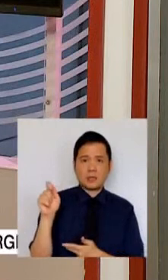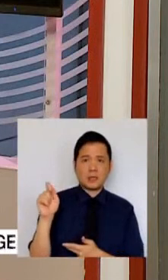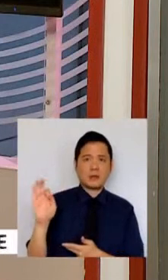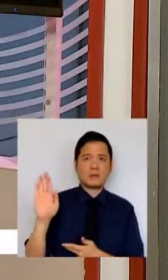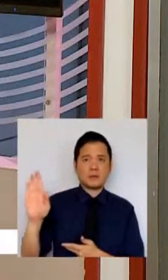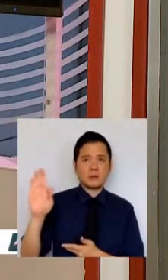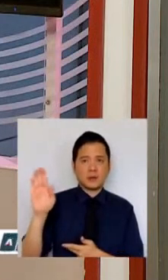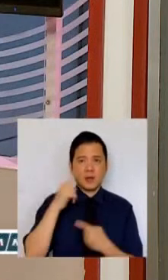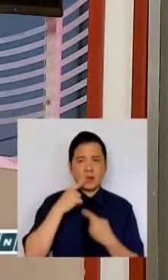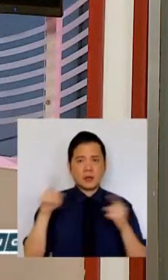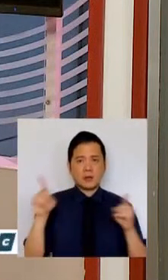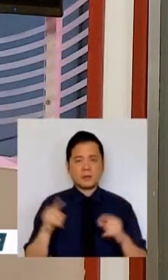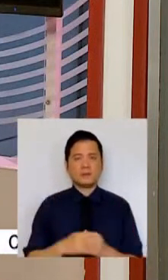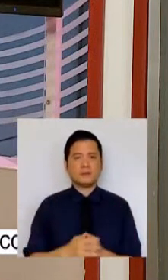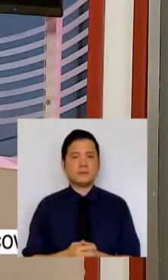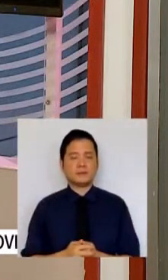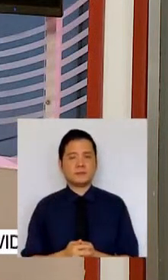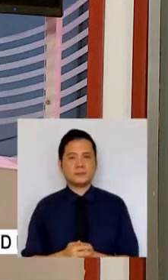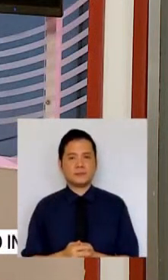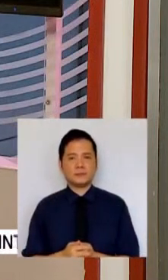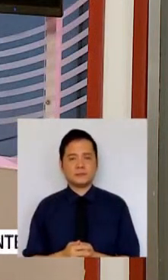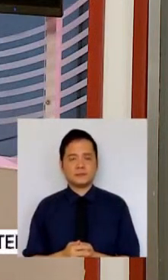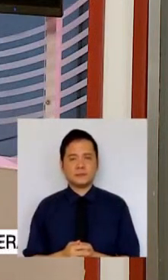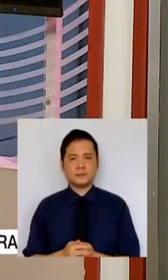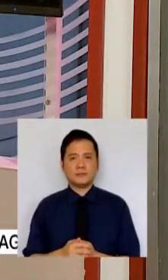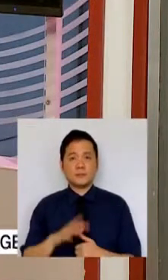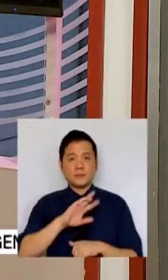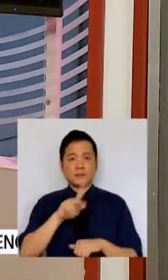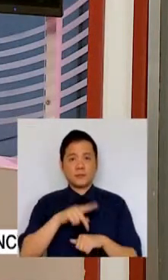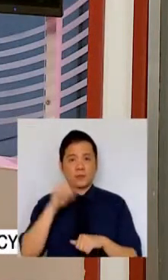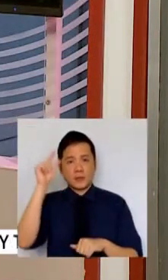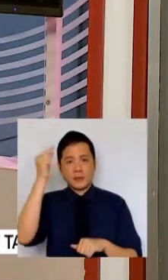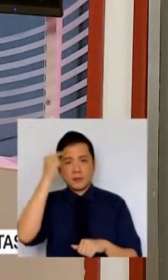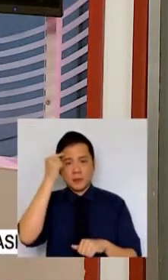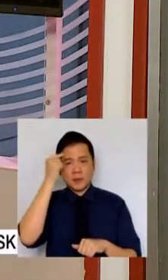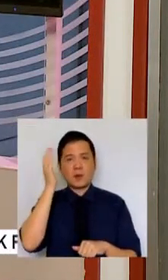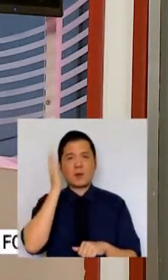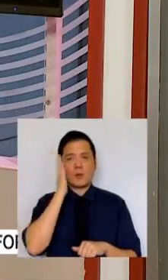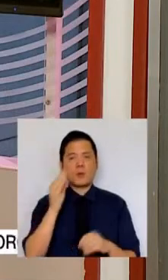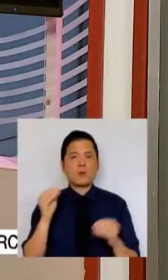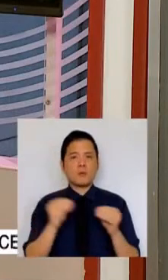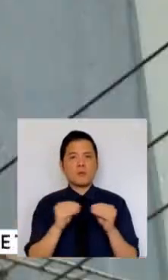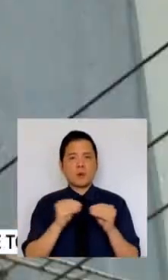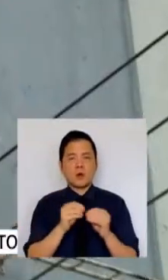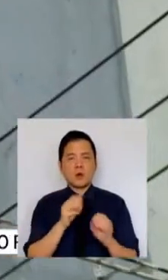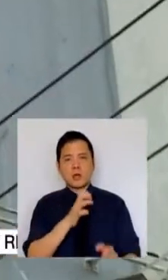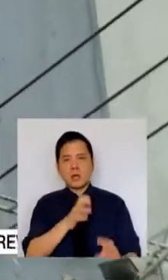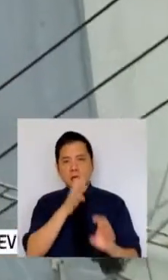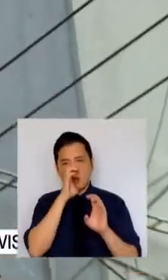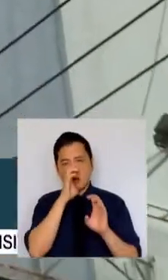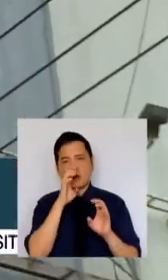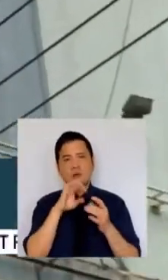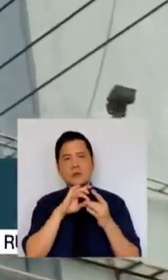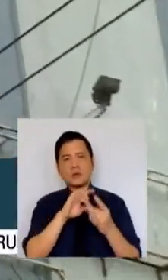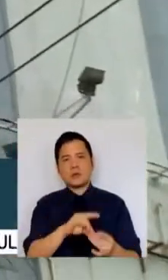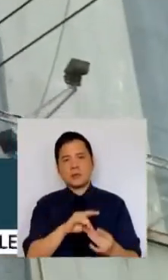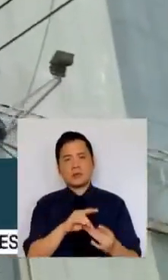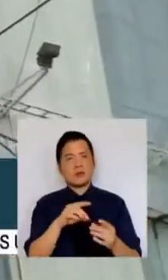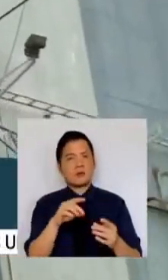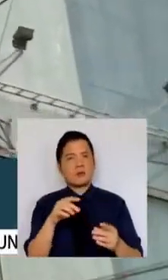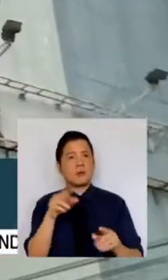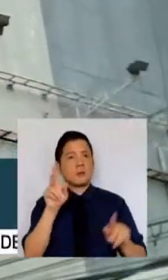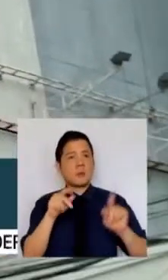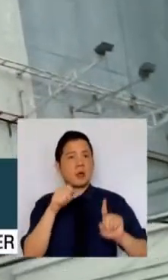The Philippine government vowing to get tough on quarantine violators. This after a Filipino traveler from the U.S. was able to skip